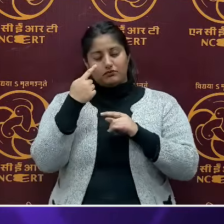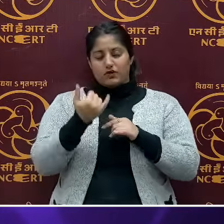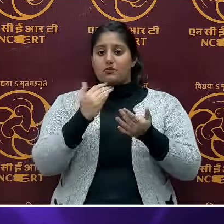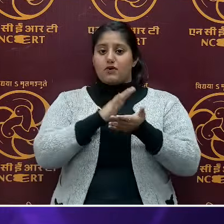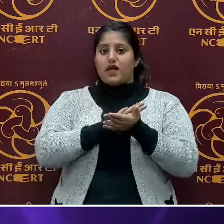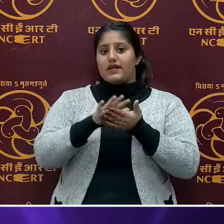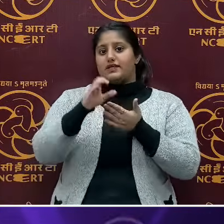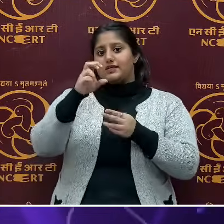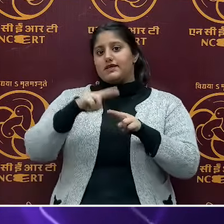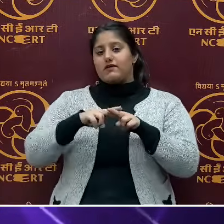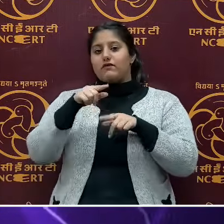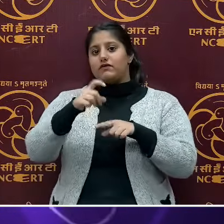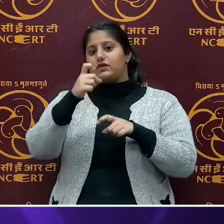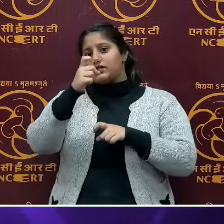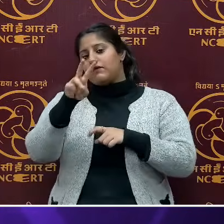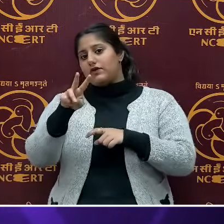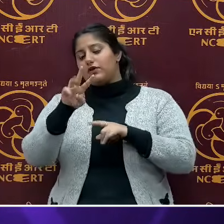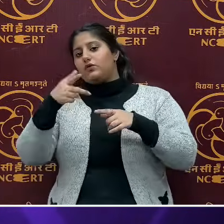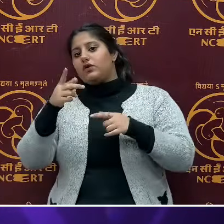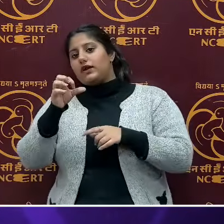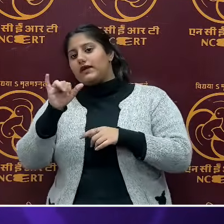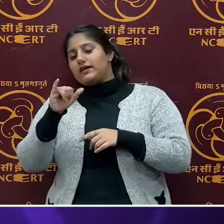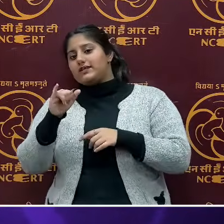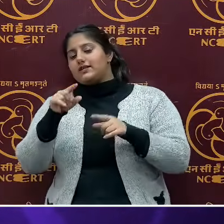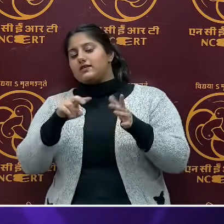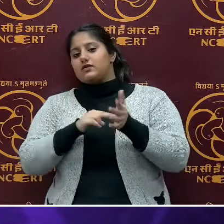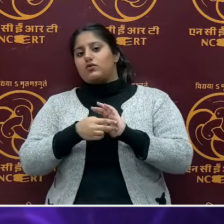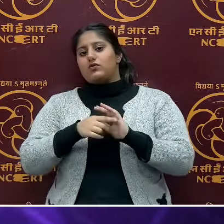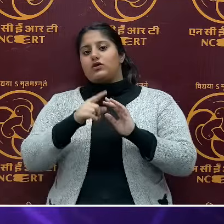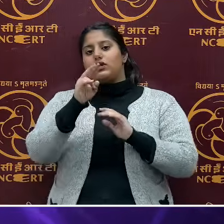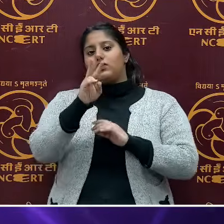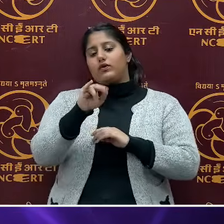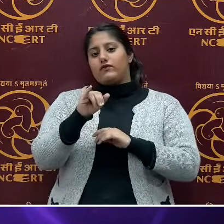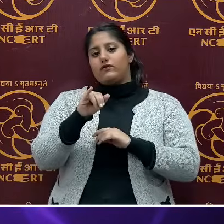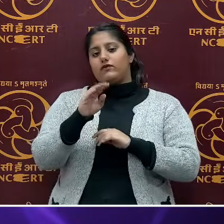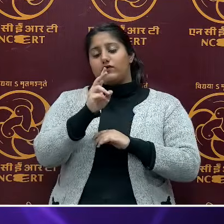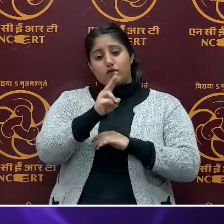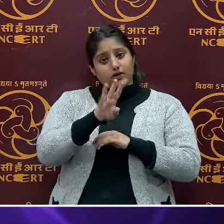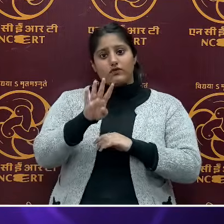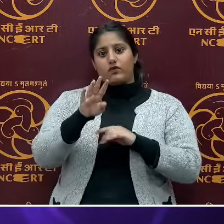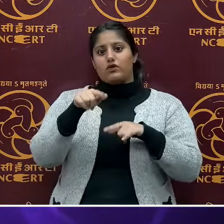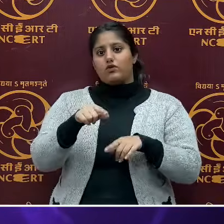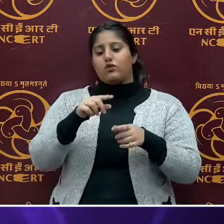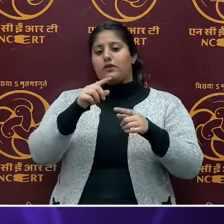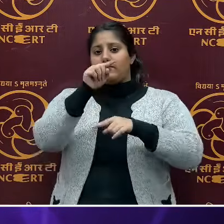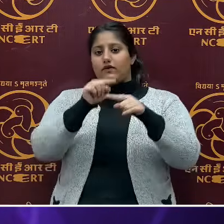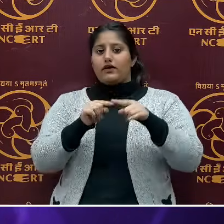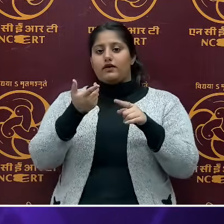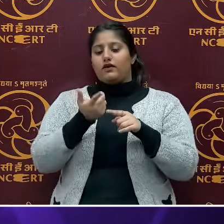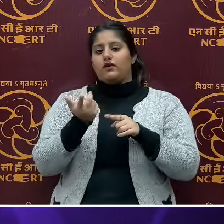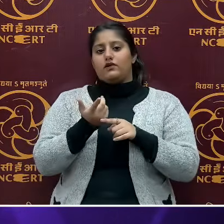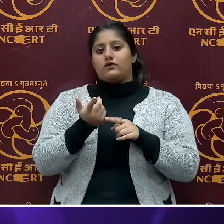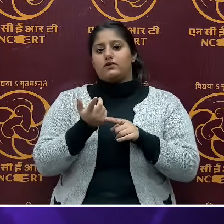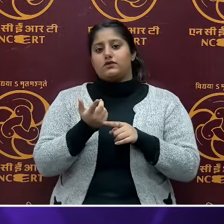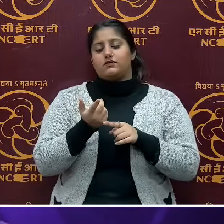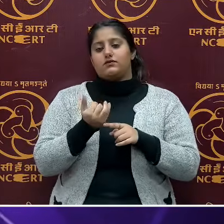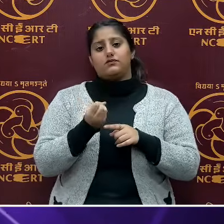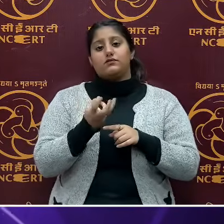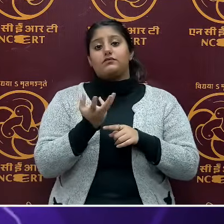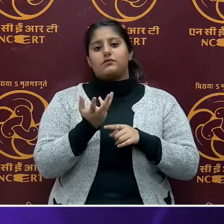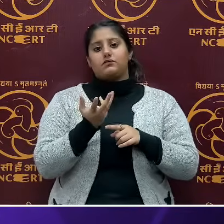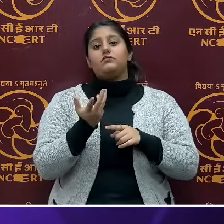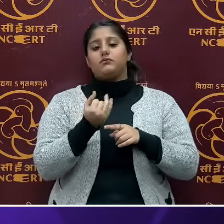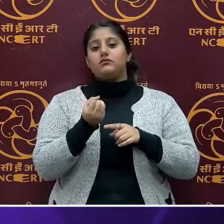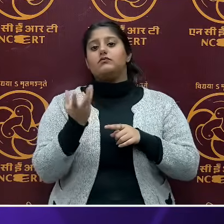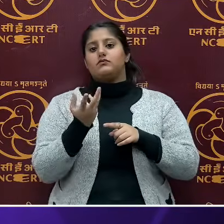of 72 and 96 is 24. So, we are going to divide this one by which